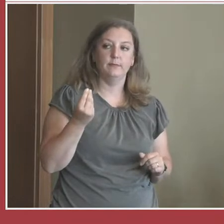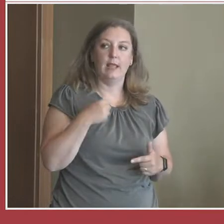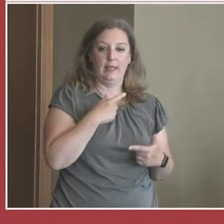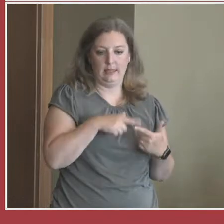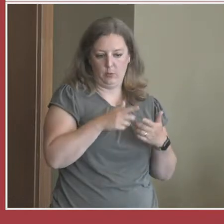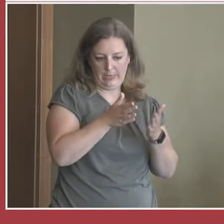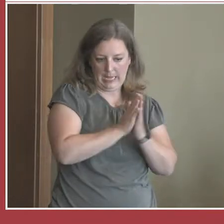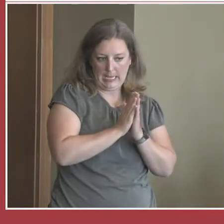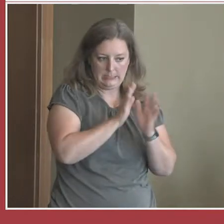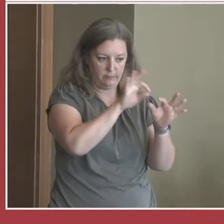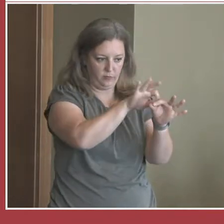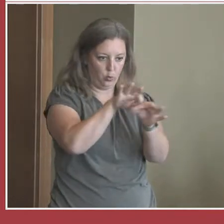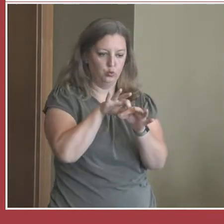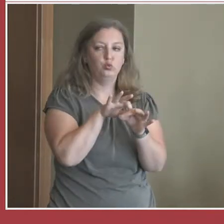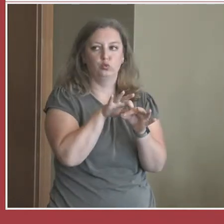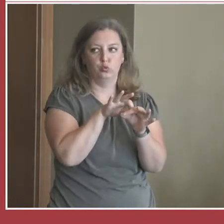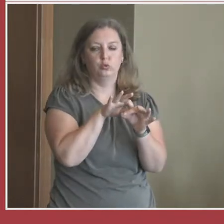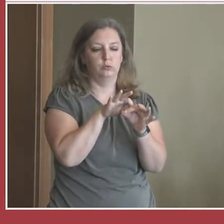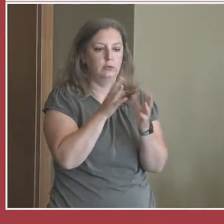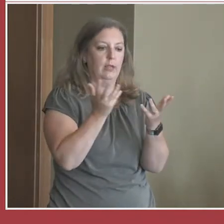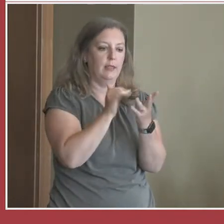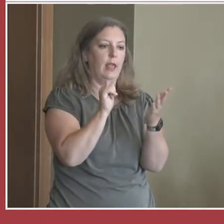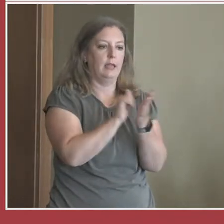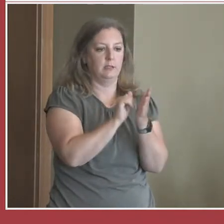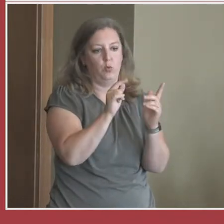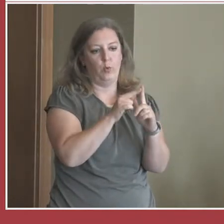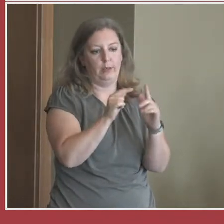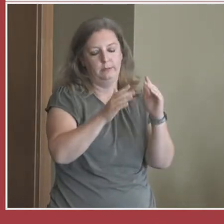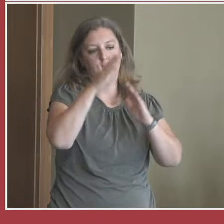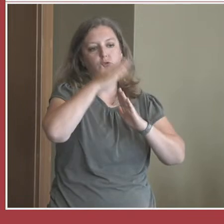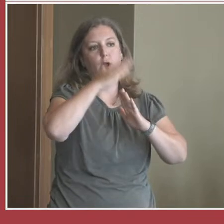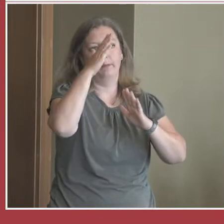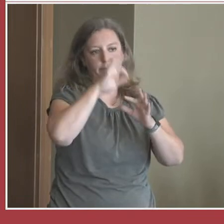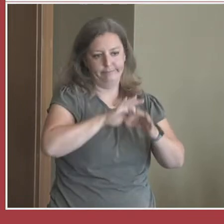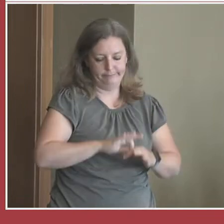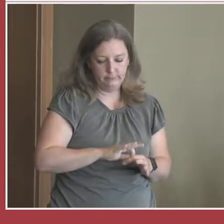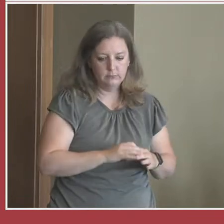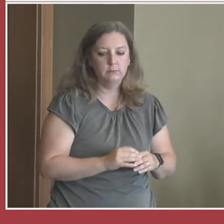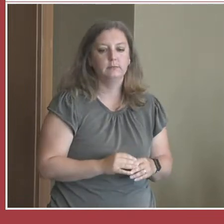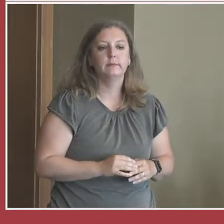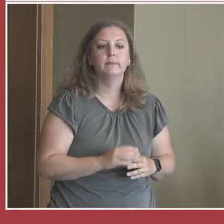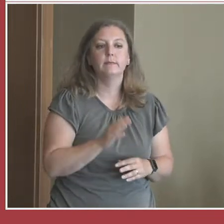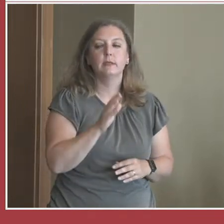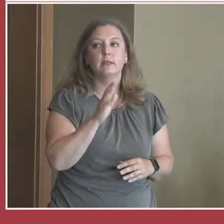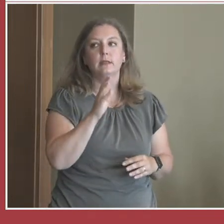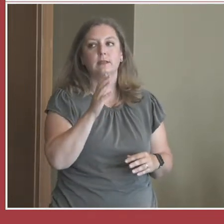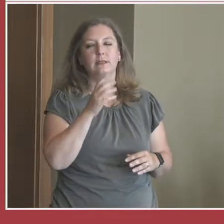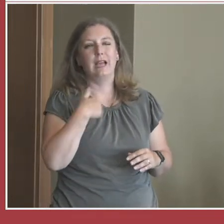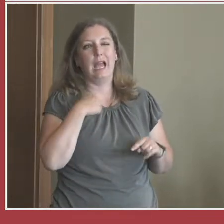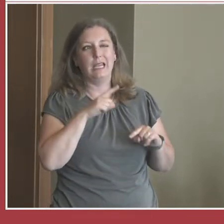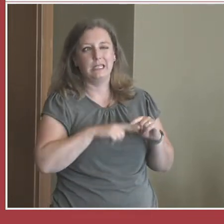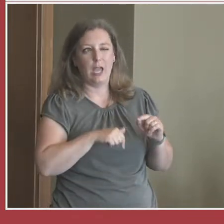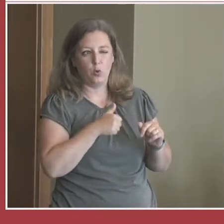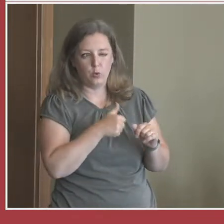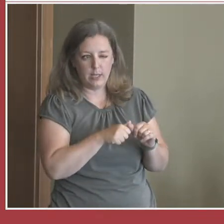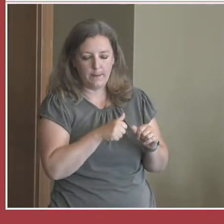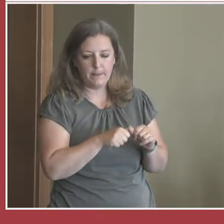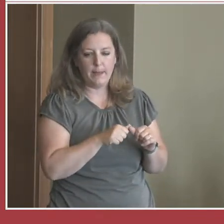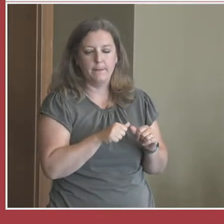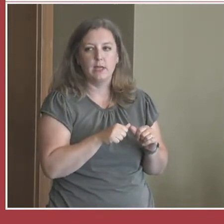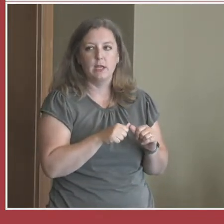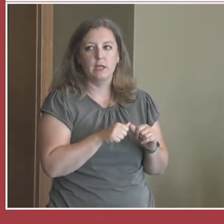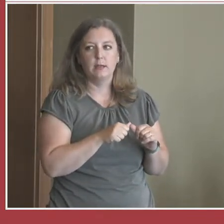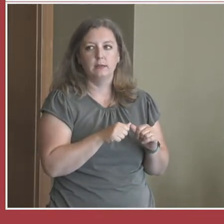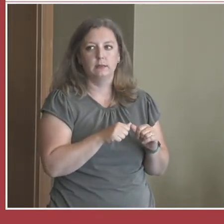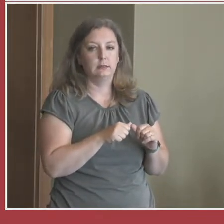then we asked everyone to vote, and those are the ones that sort of came to the top. So unfortunately, I can't remember.